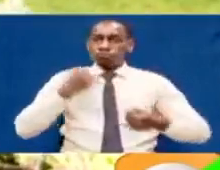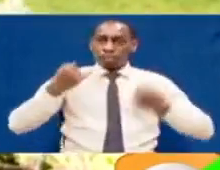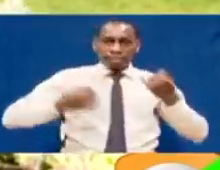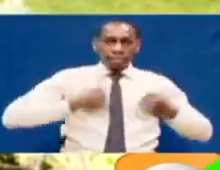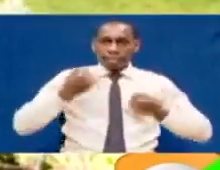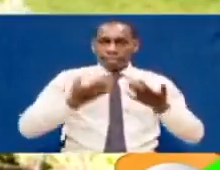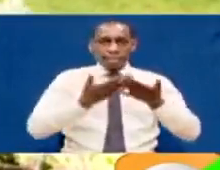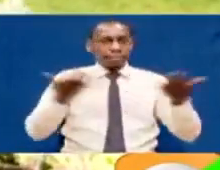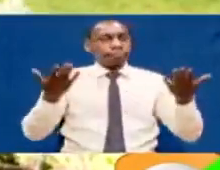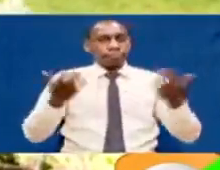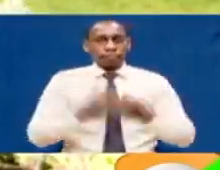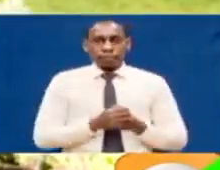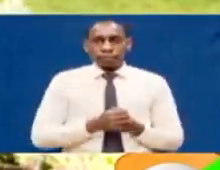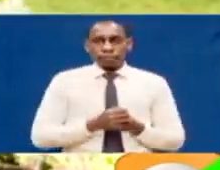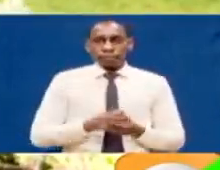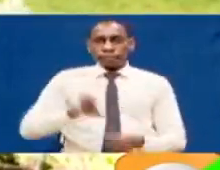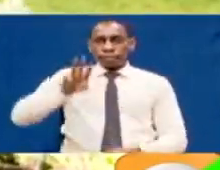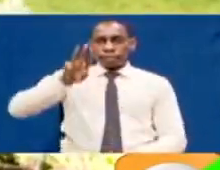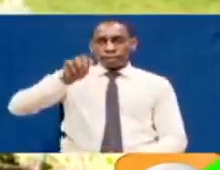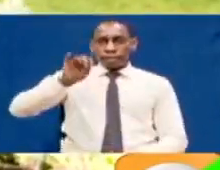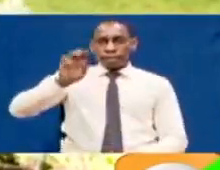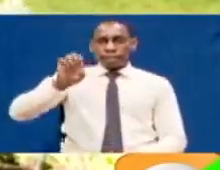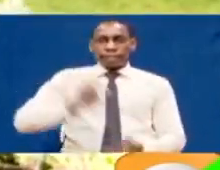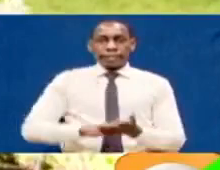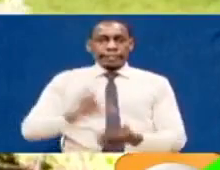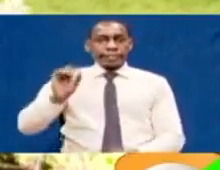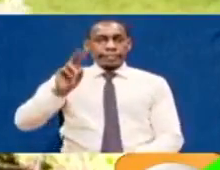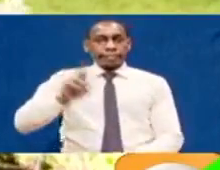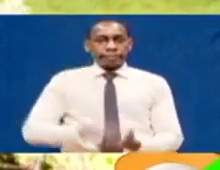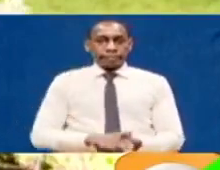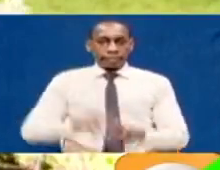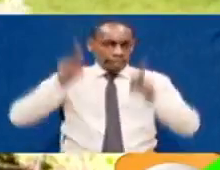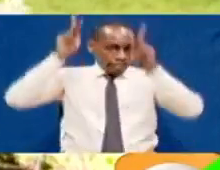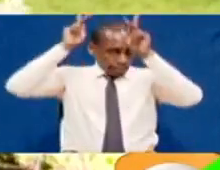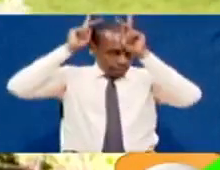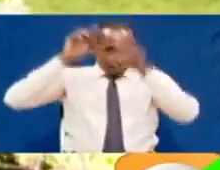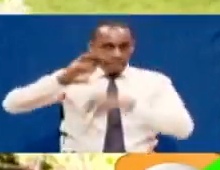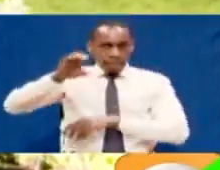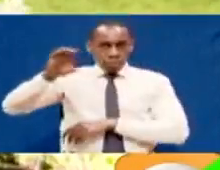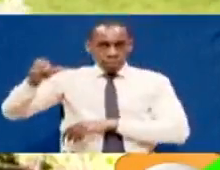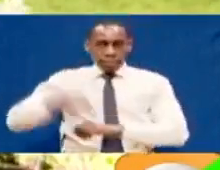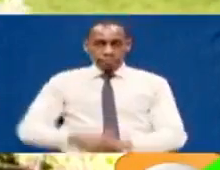room, however the mood. Michael Kinyi for Citizen TV in Kakamega County.